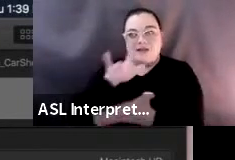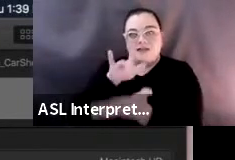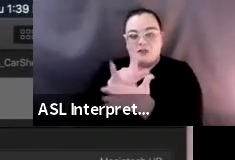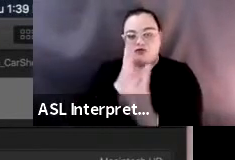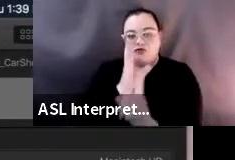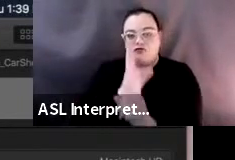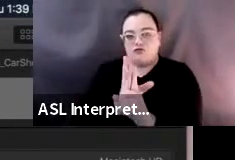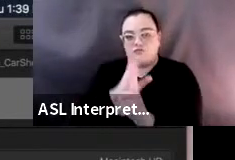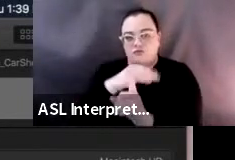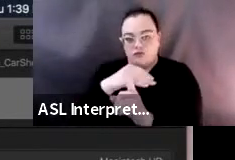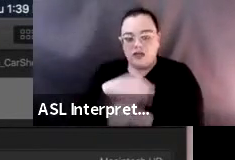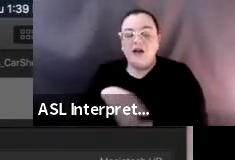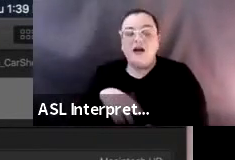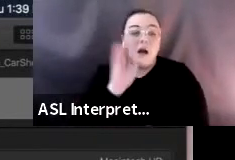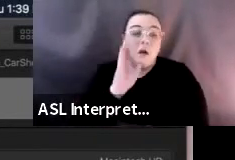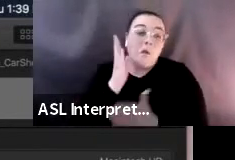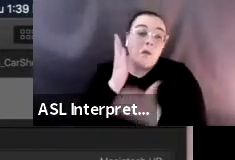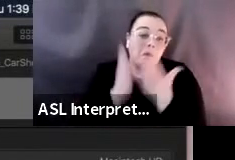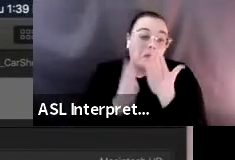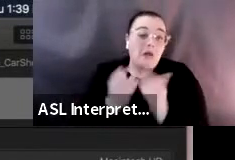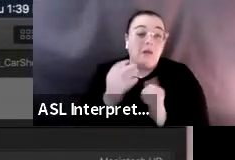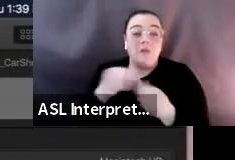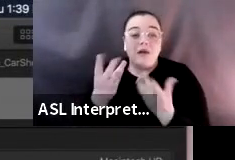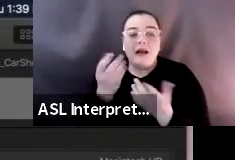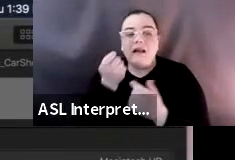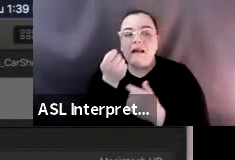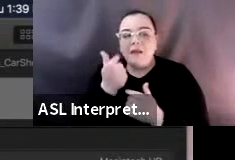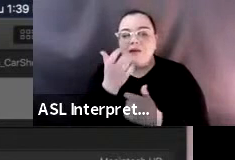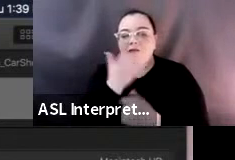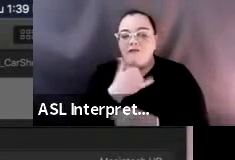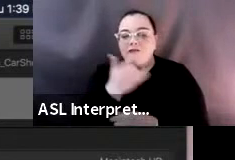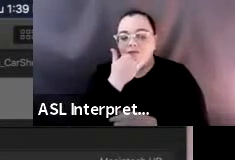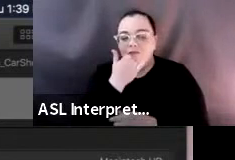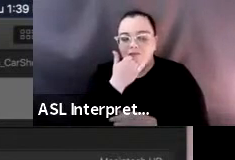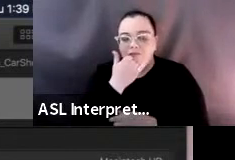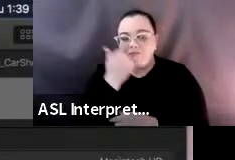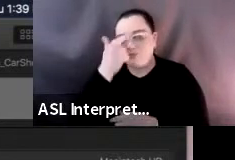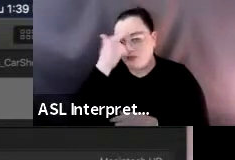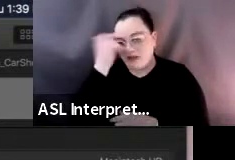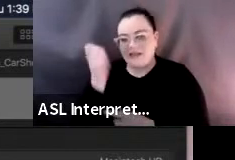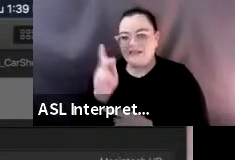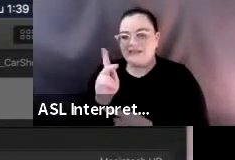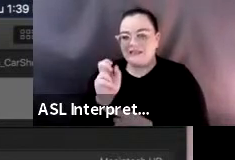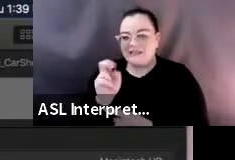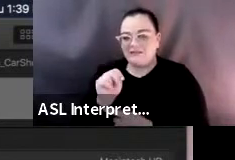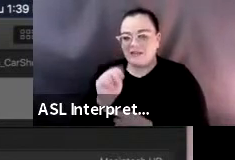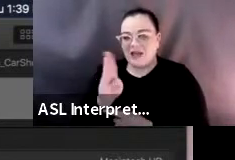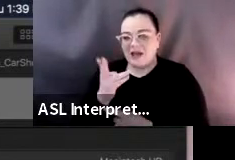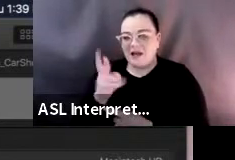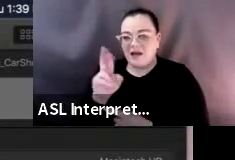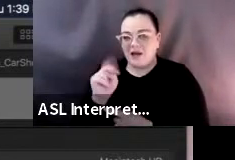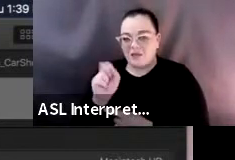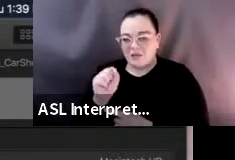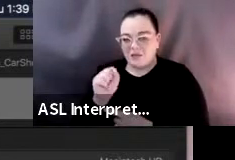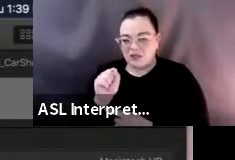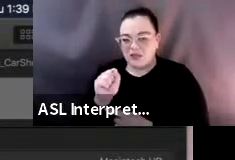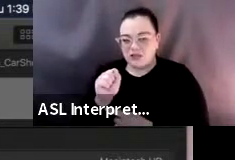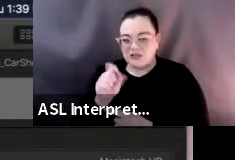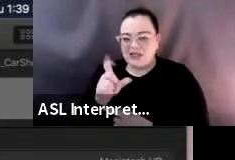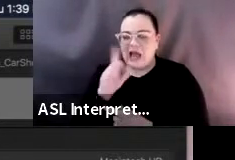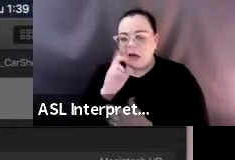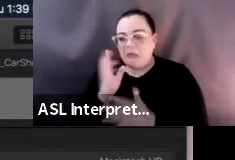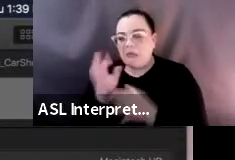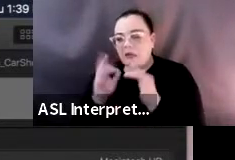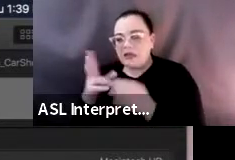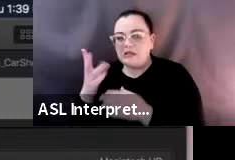It's probably going to give me a bit of an error because of the Ken Burns effect we put on here, but I'll explain that because it might come up for